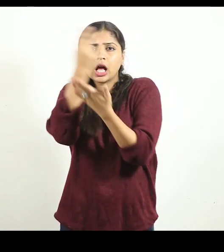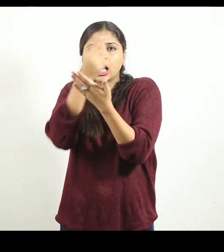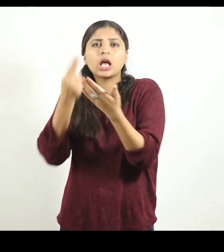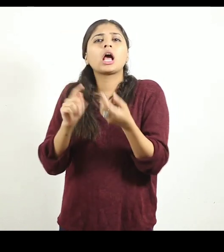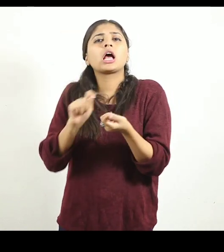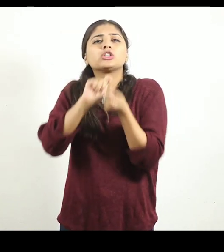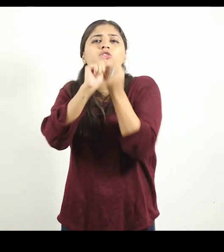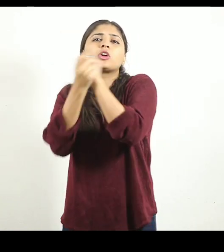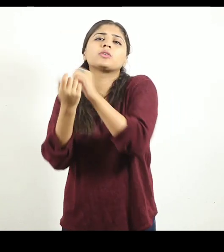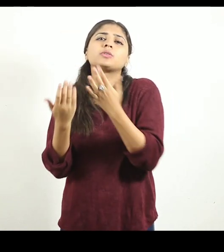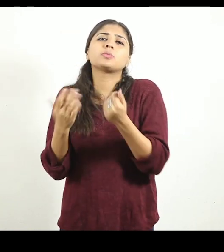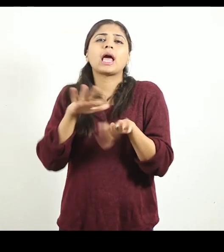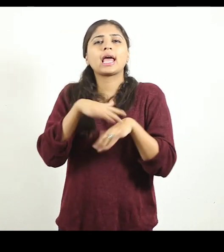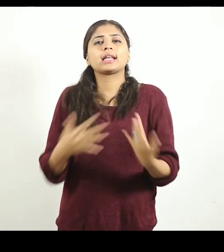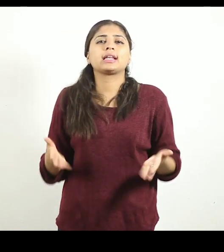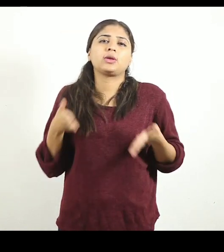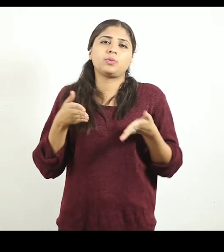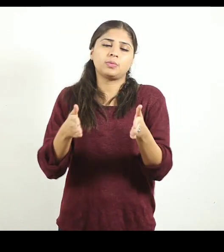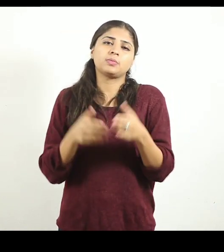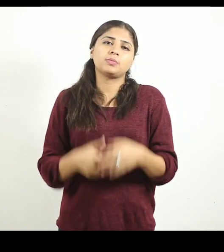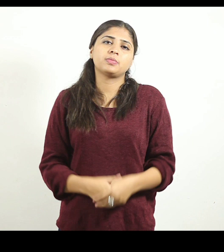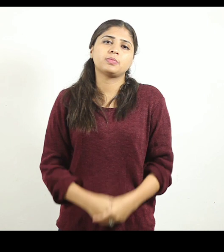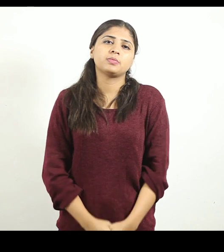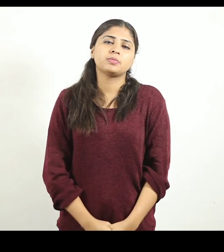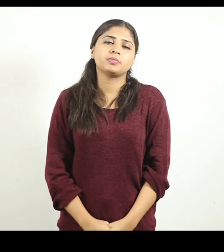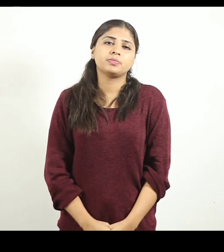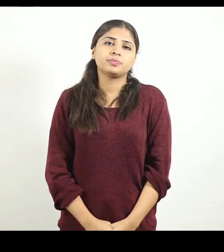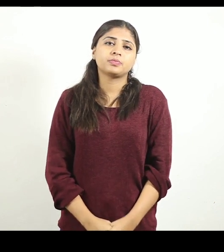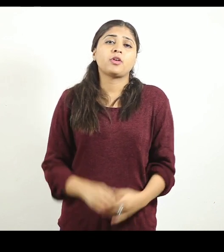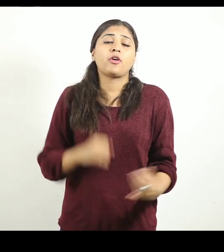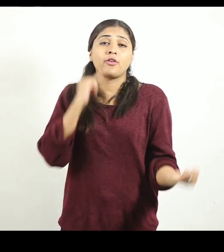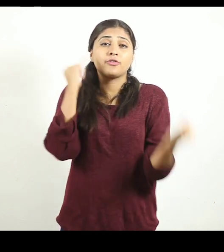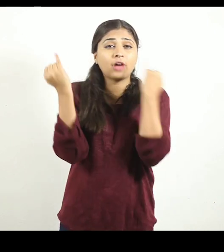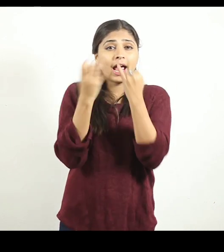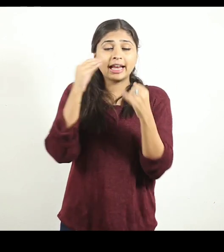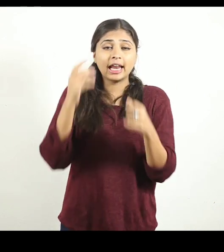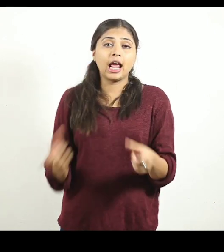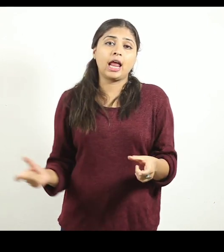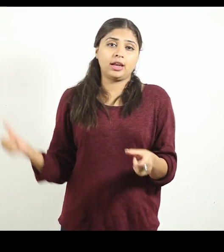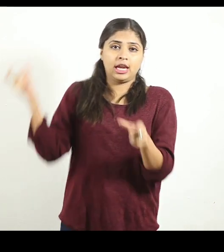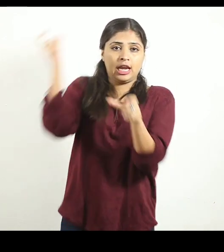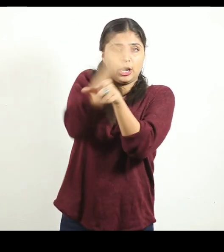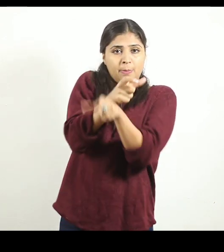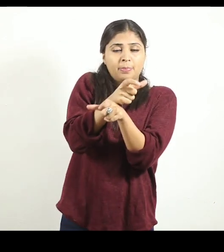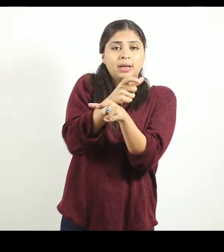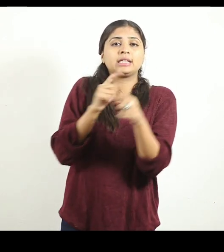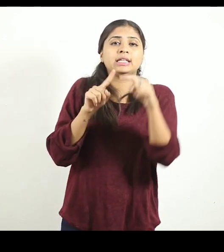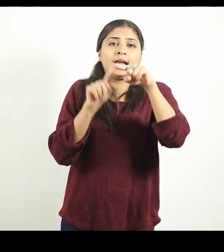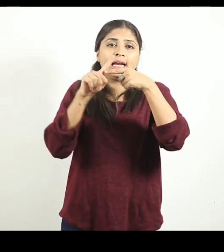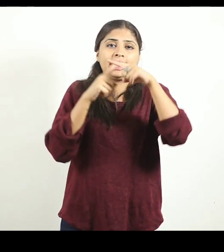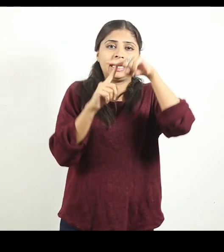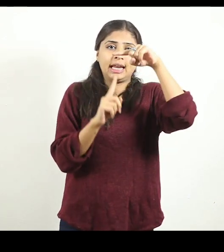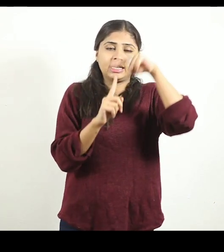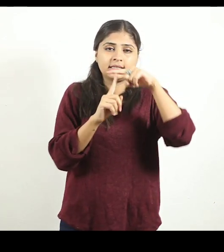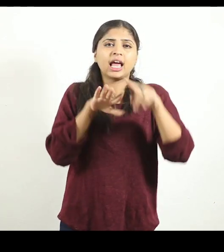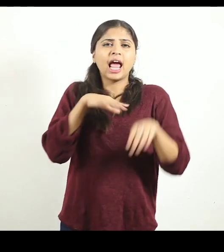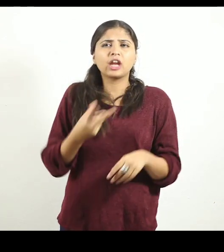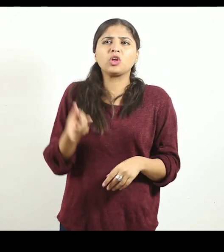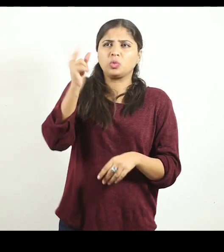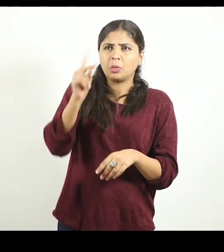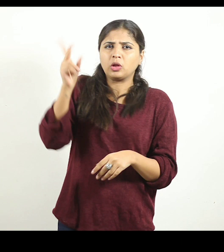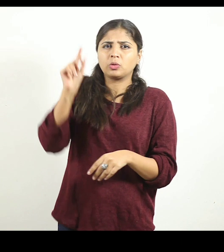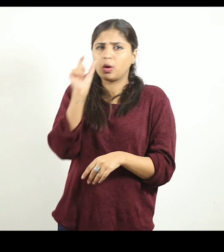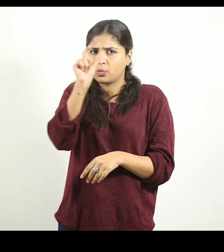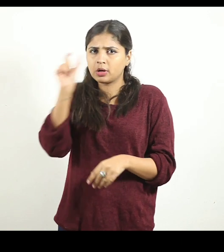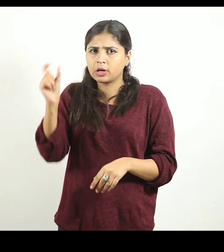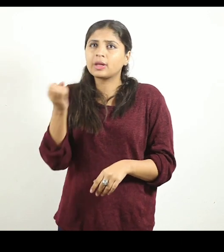Finding and replacing text. Any recurring word can be found and replaced in a few quick steps